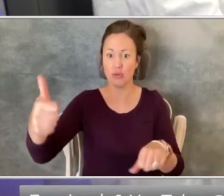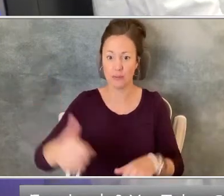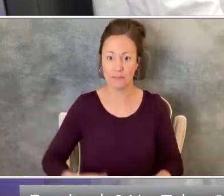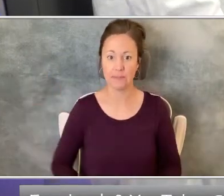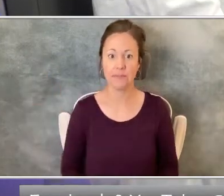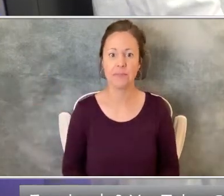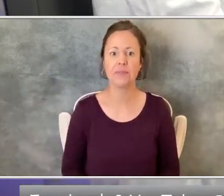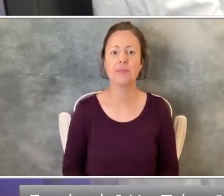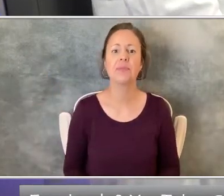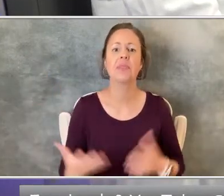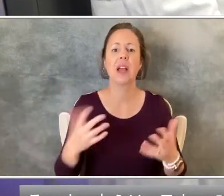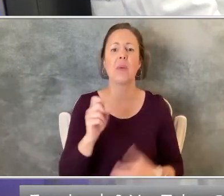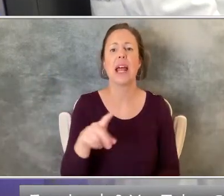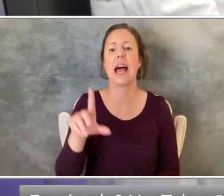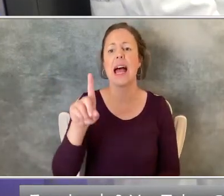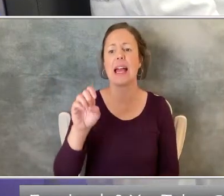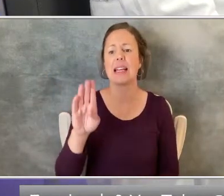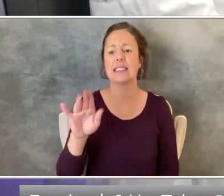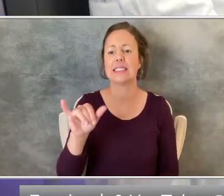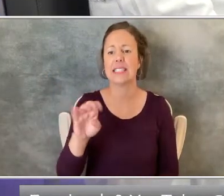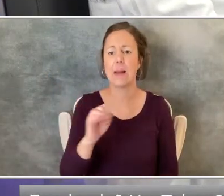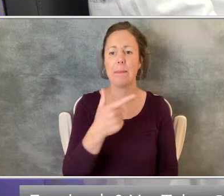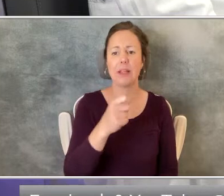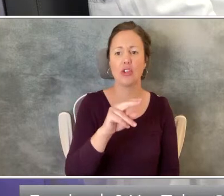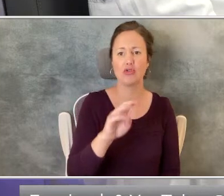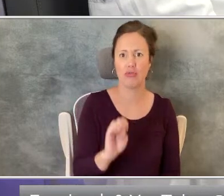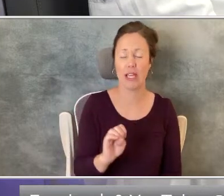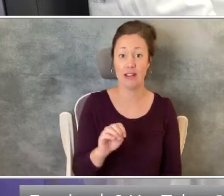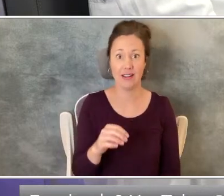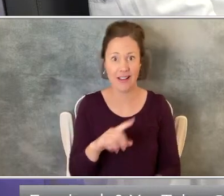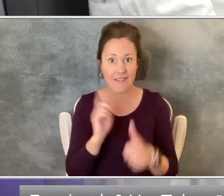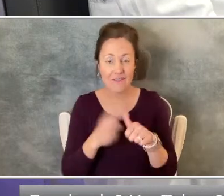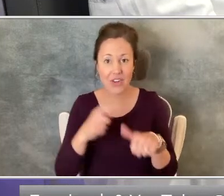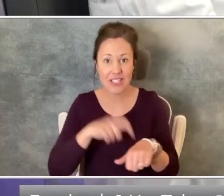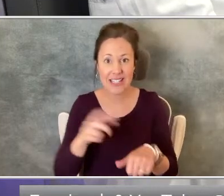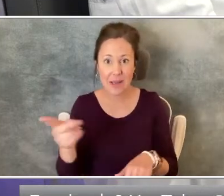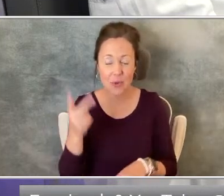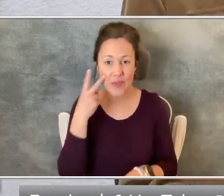Debbie and Gene, who are watching this as well, is this the first time you've seen these images?